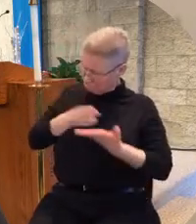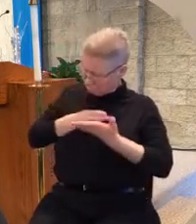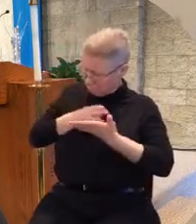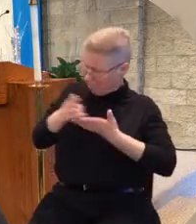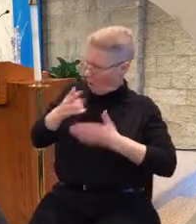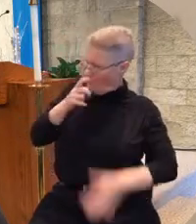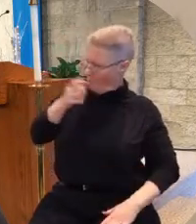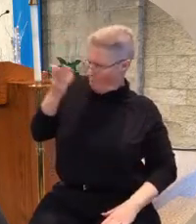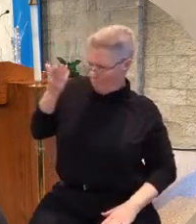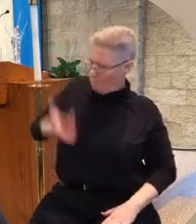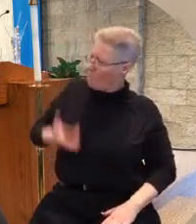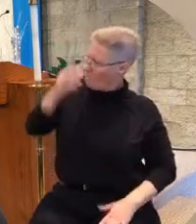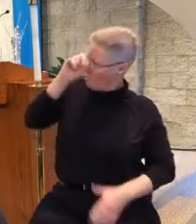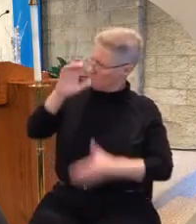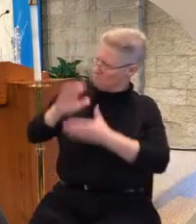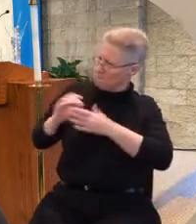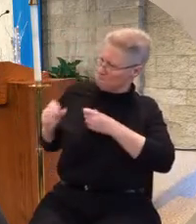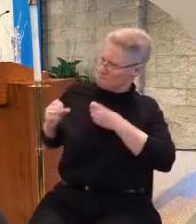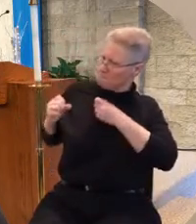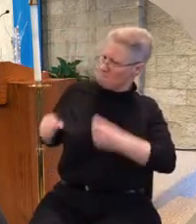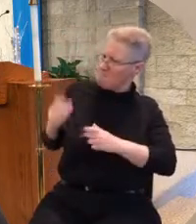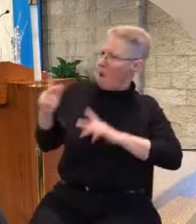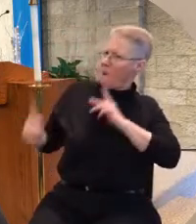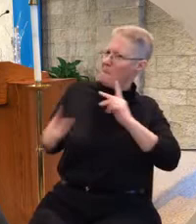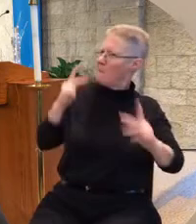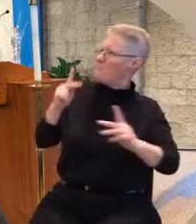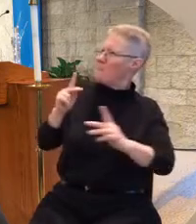he would not be moved.